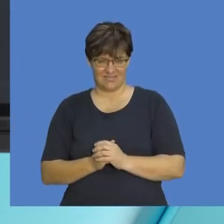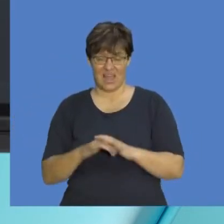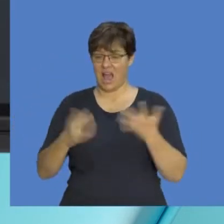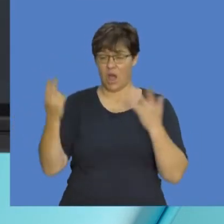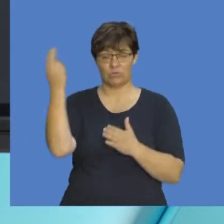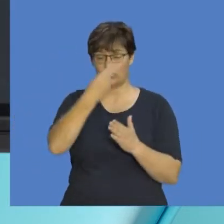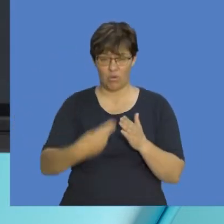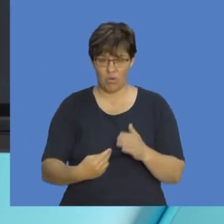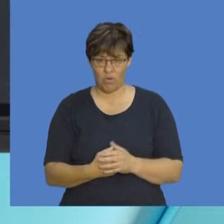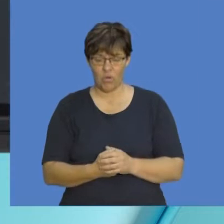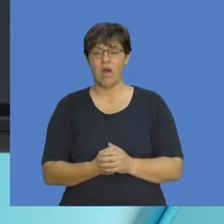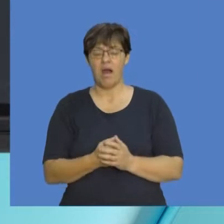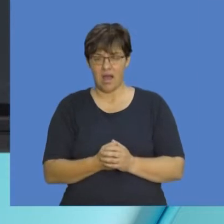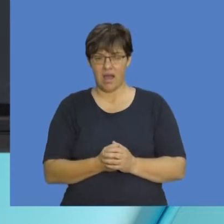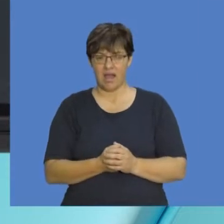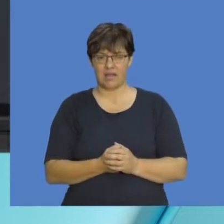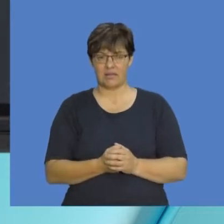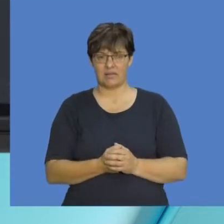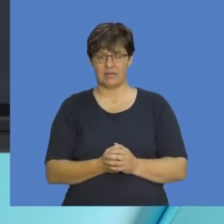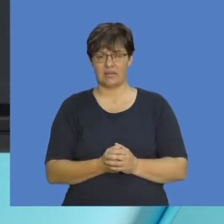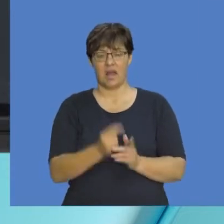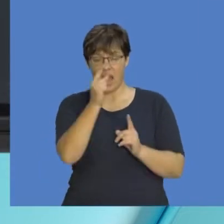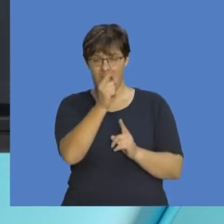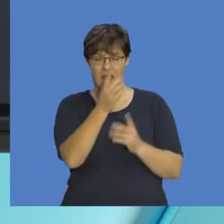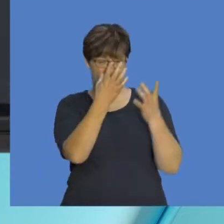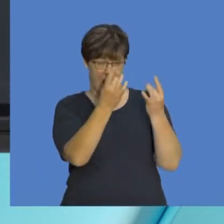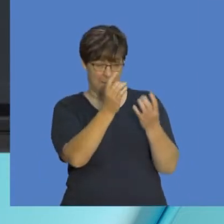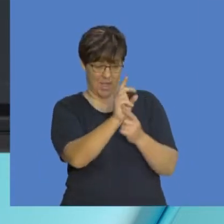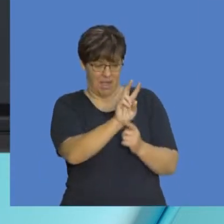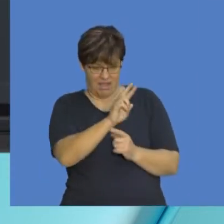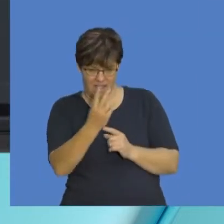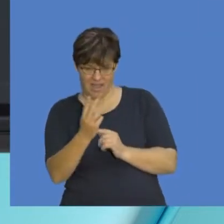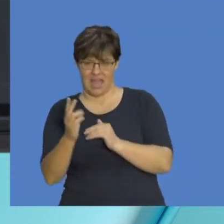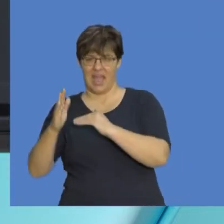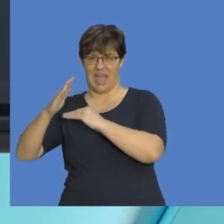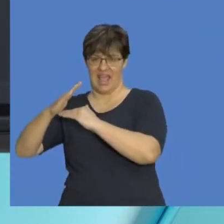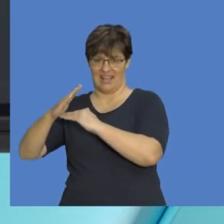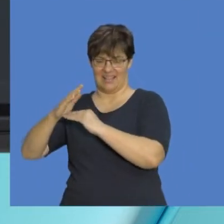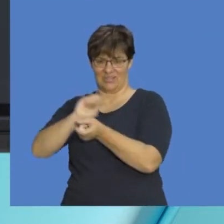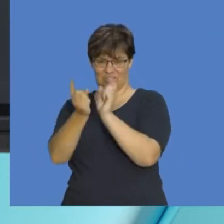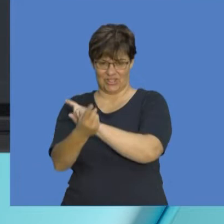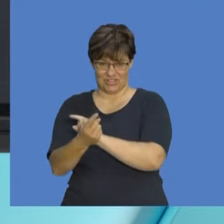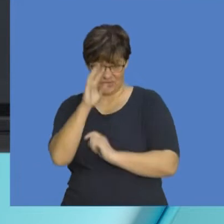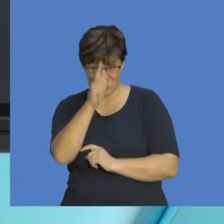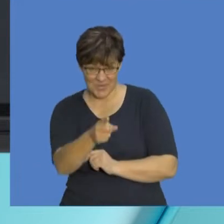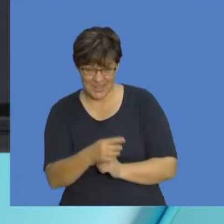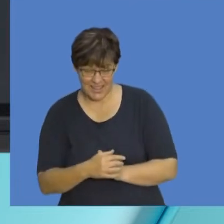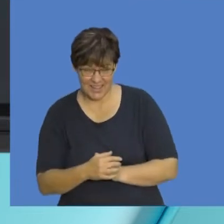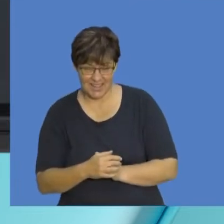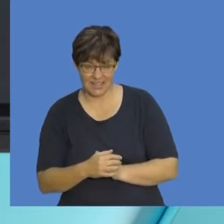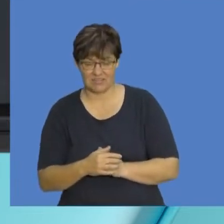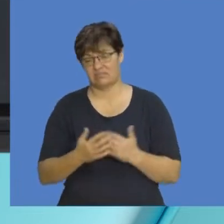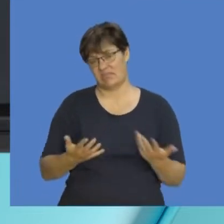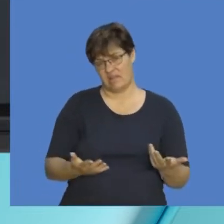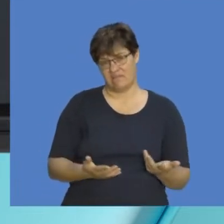we draw it, we convert the proportion of what is given into an angle. Does it make sense? Okay, if